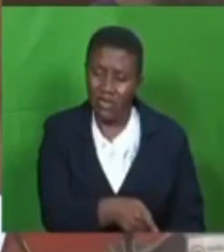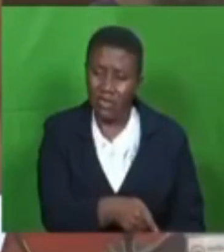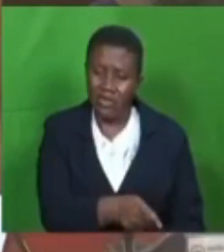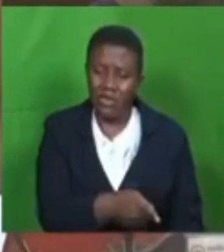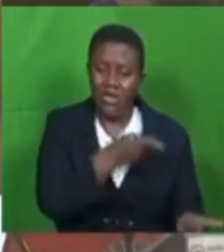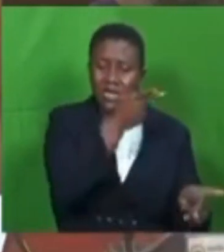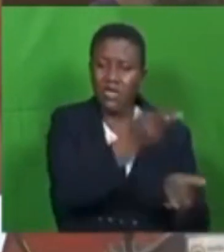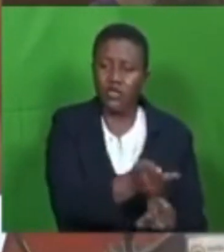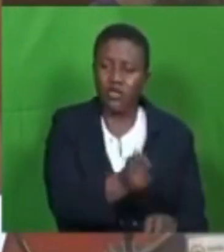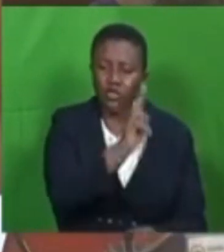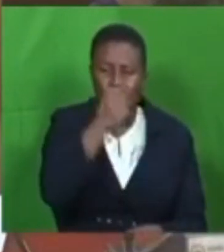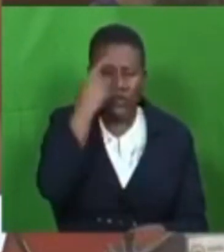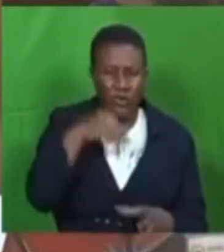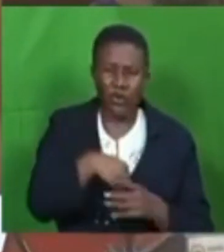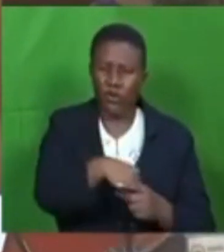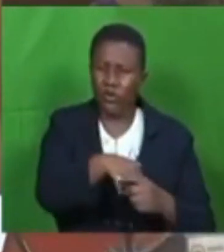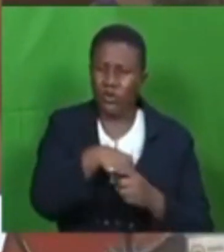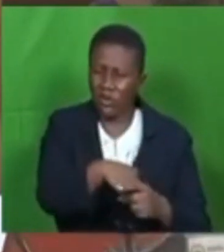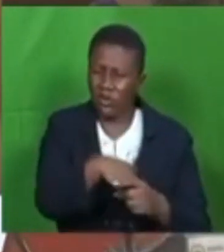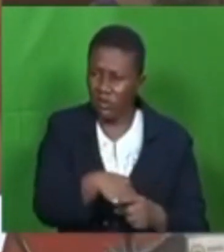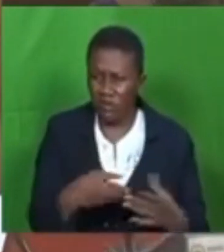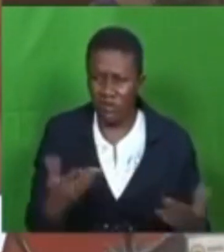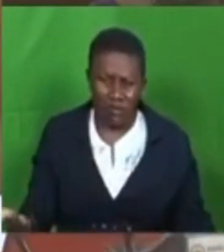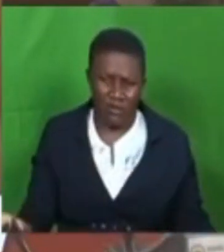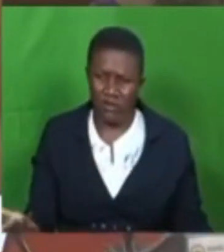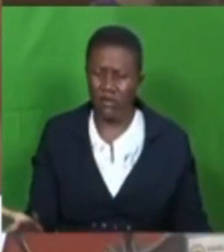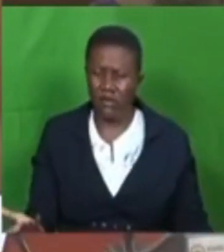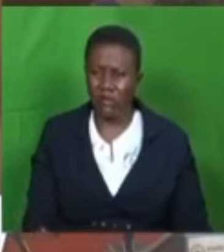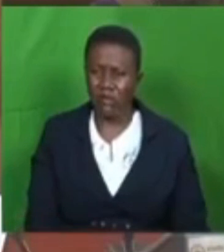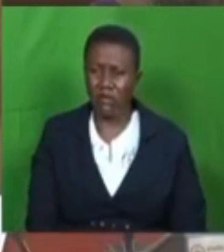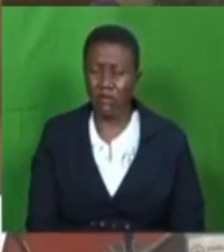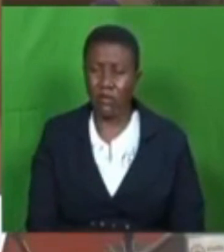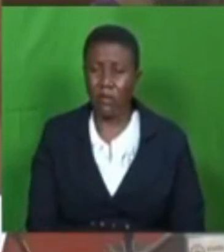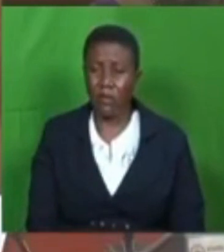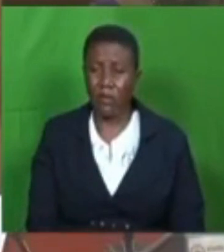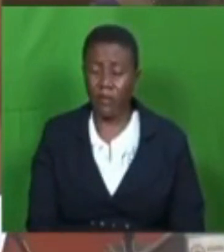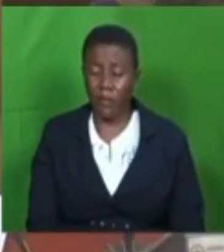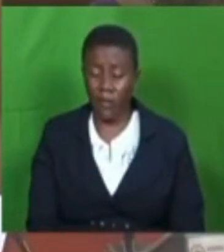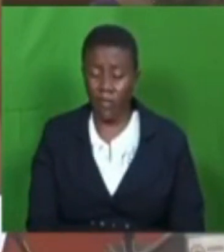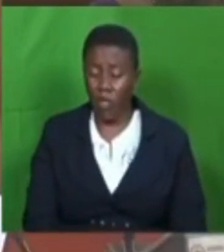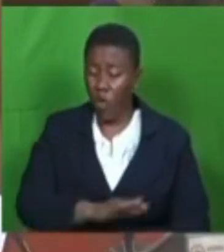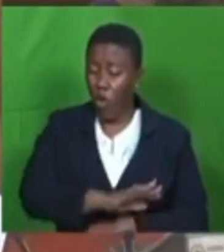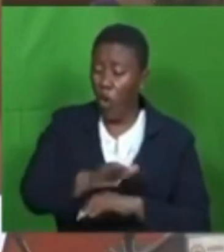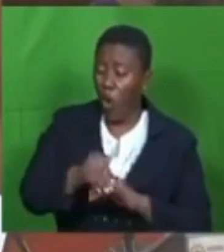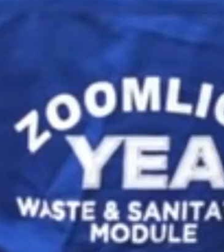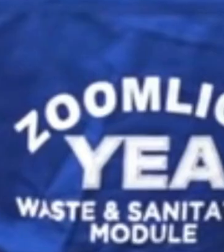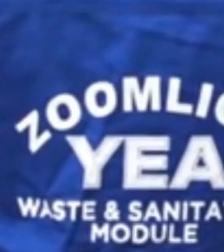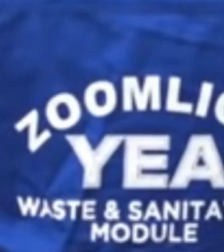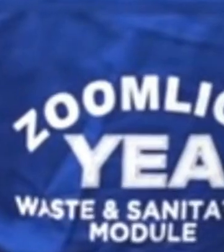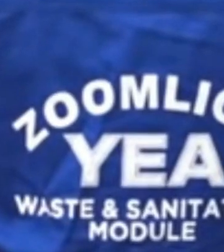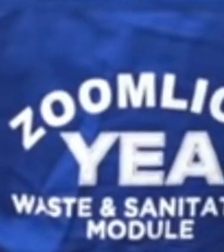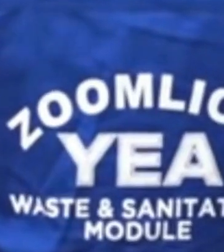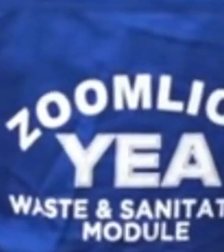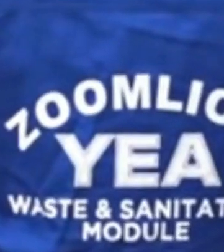logistics. Mr. Speaker, in all of our constituencies, when we wake up at dawn, we see